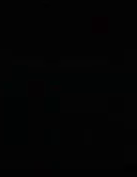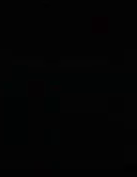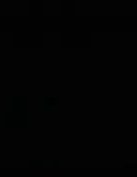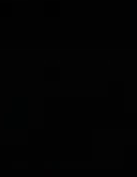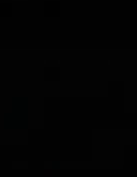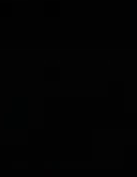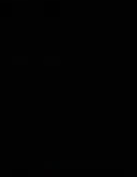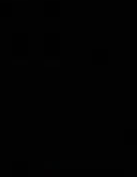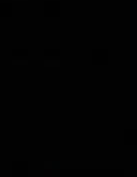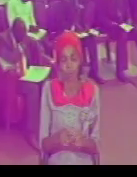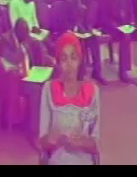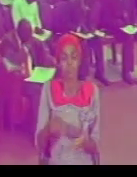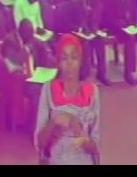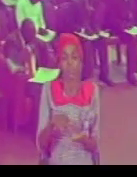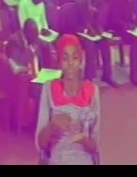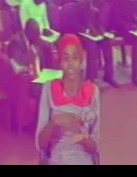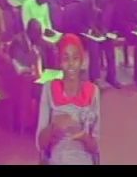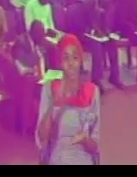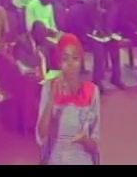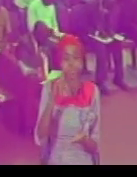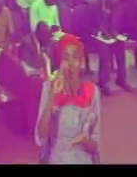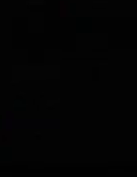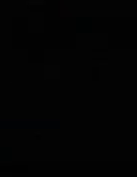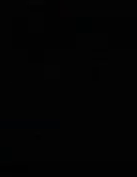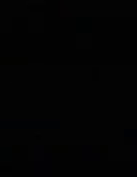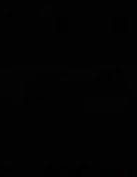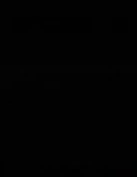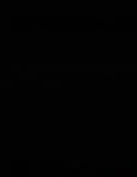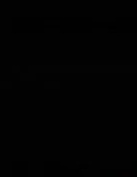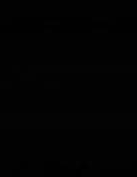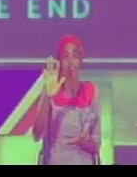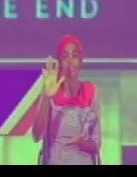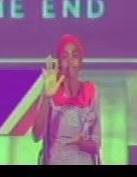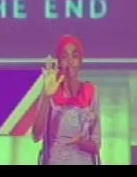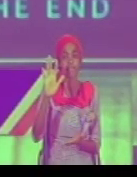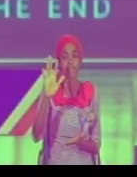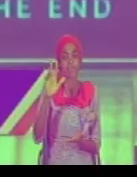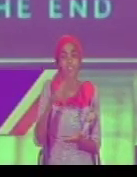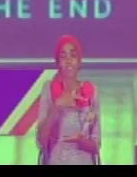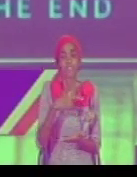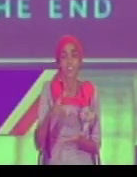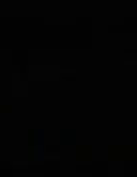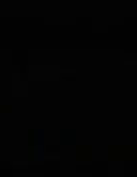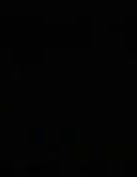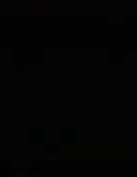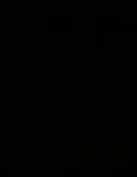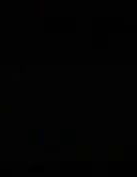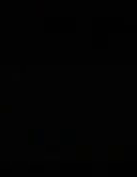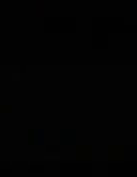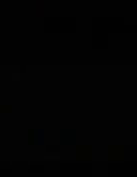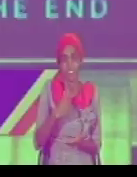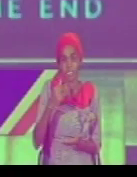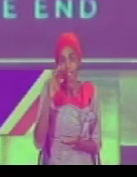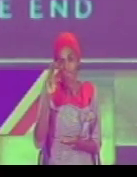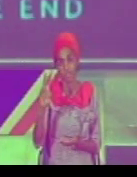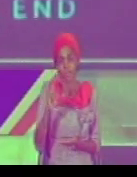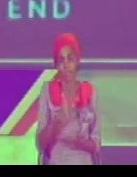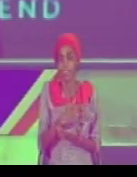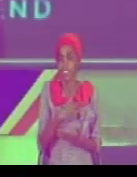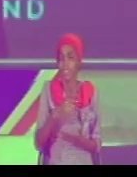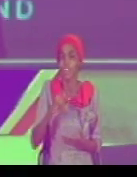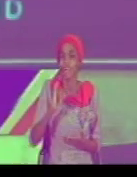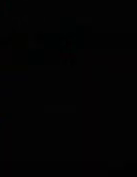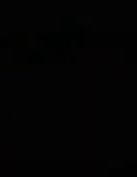at Psalm 145, verse 1 and verse 2. It says, I will extol